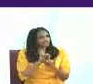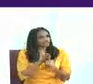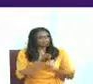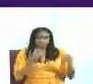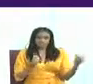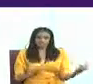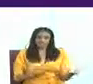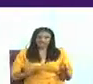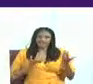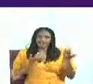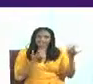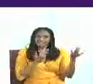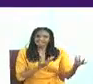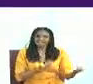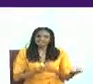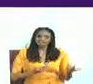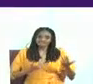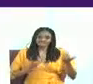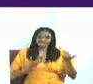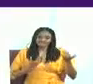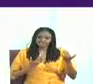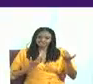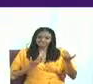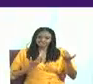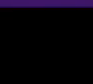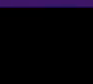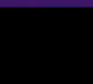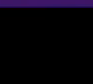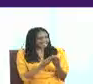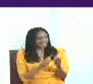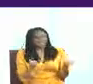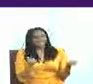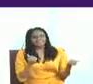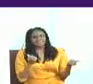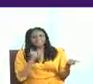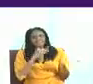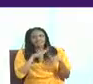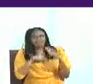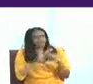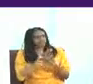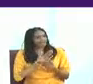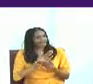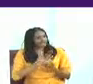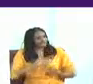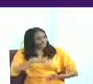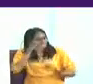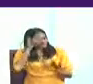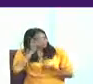Thank you.